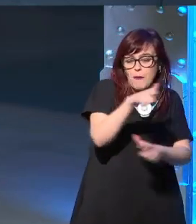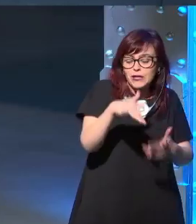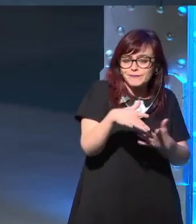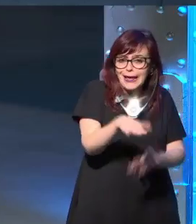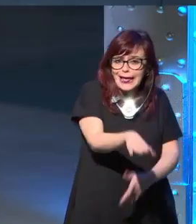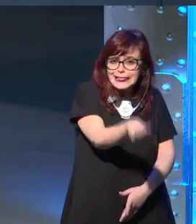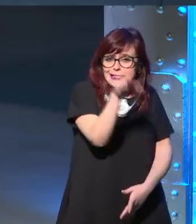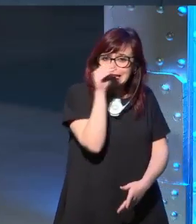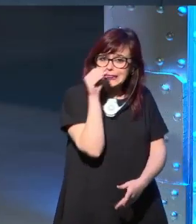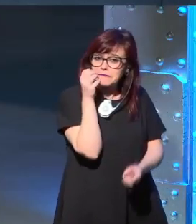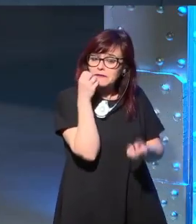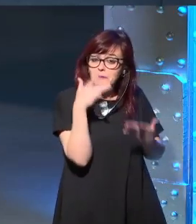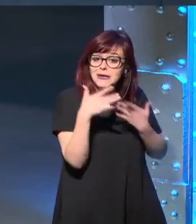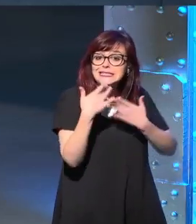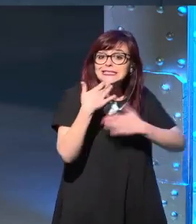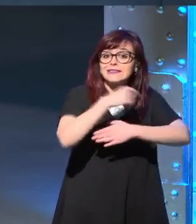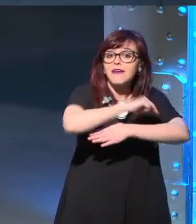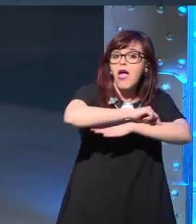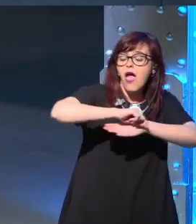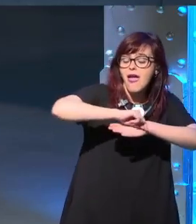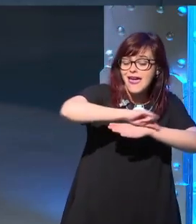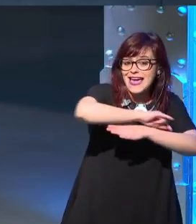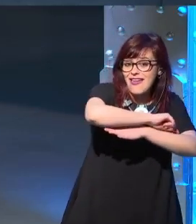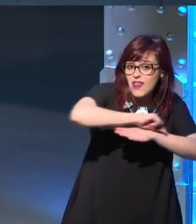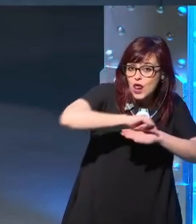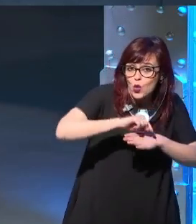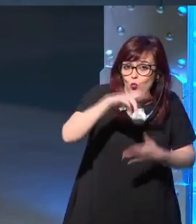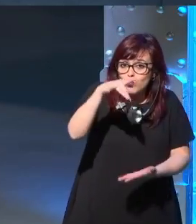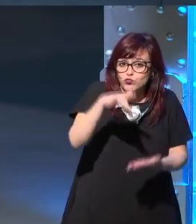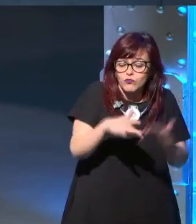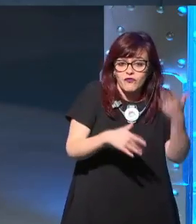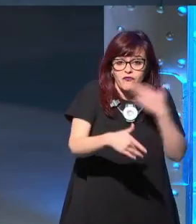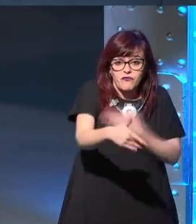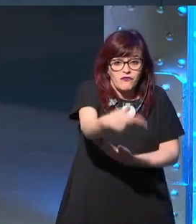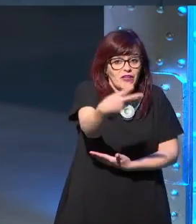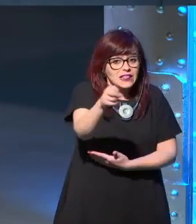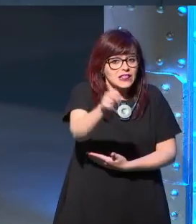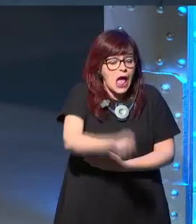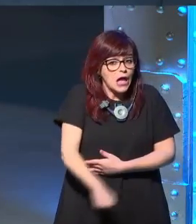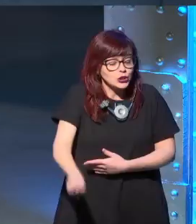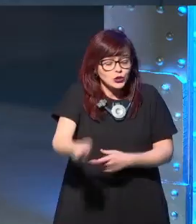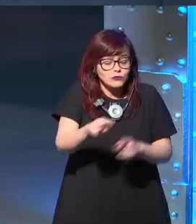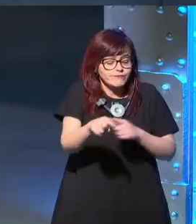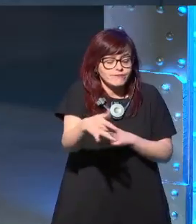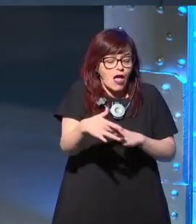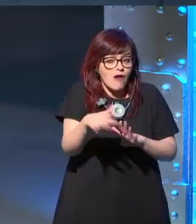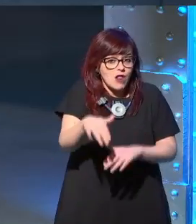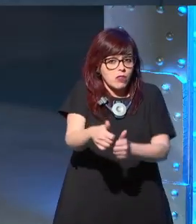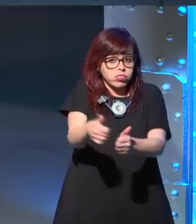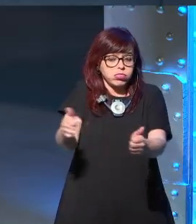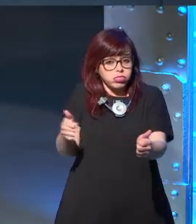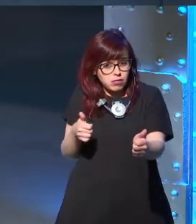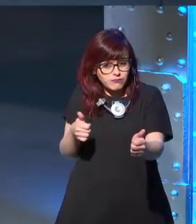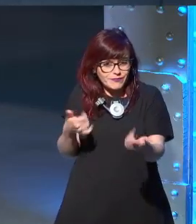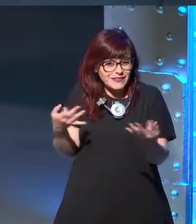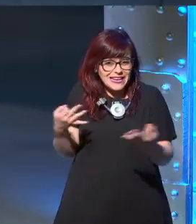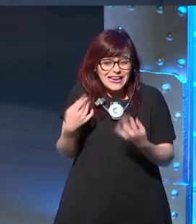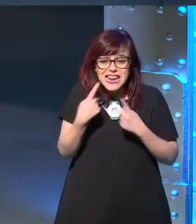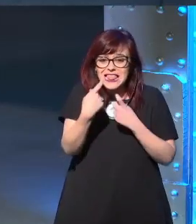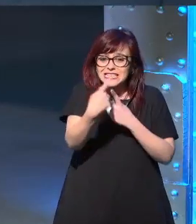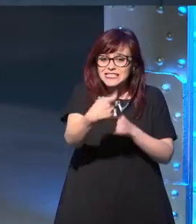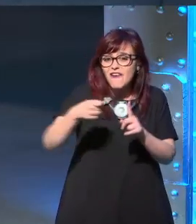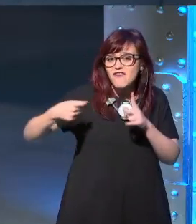to lose out. You need those things that make you have morals and values and empathy for other humans, and to be able